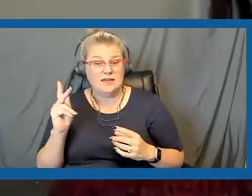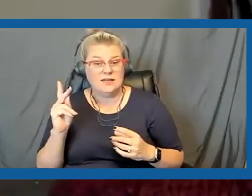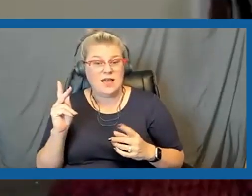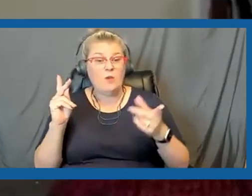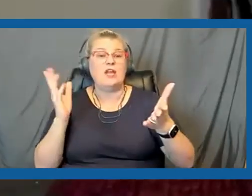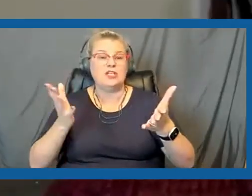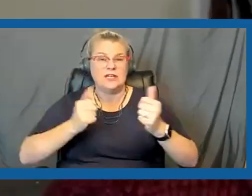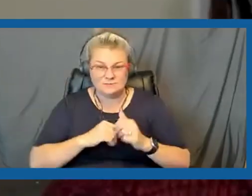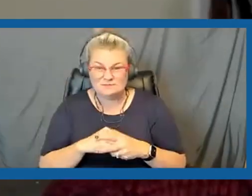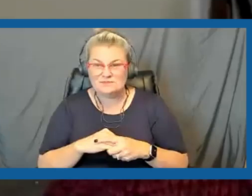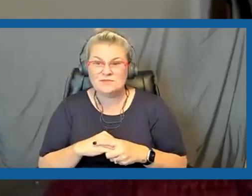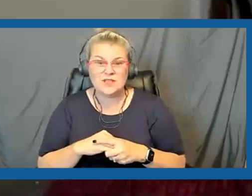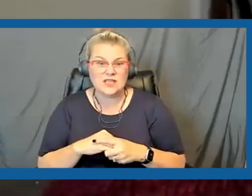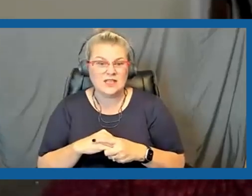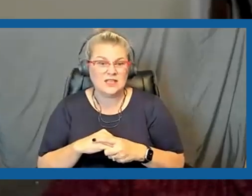And